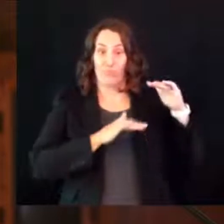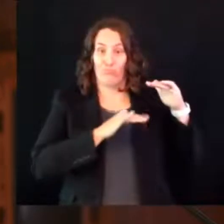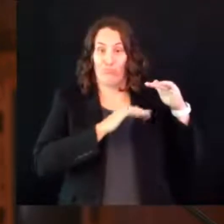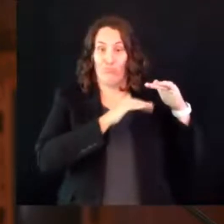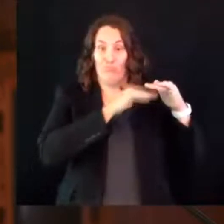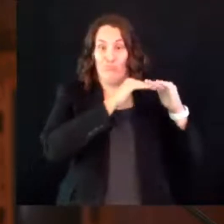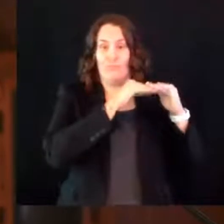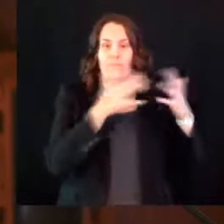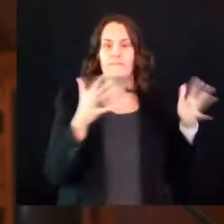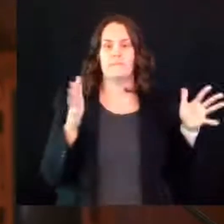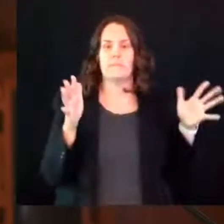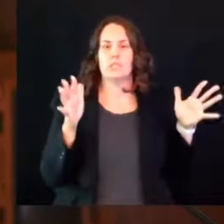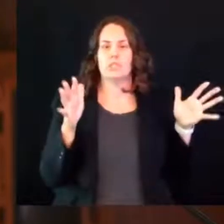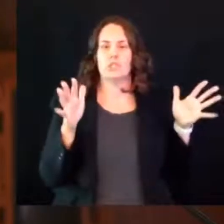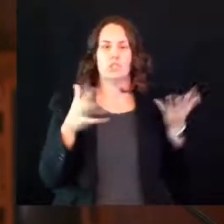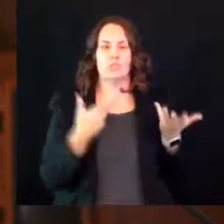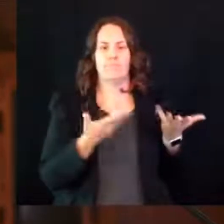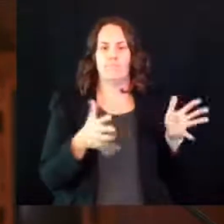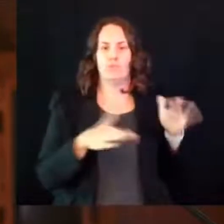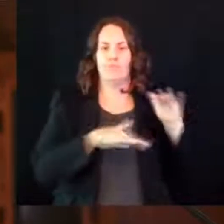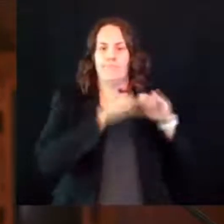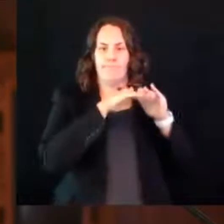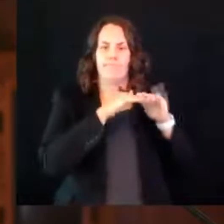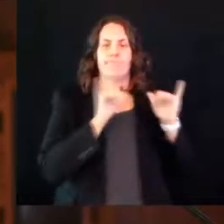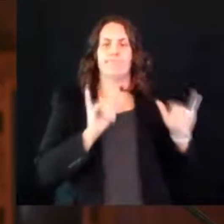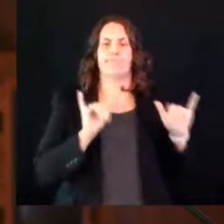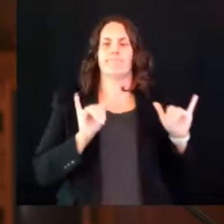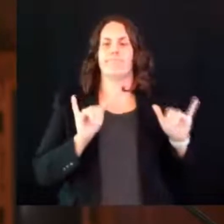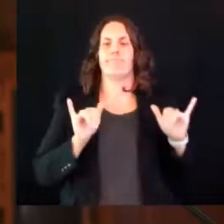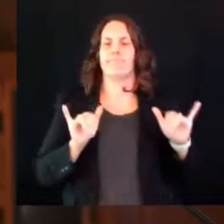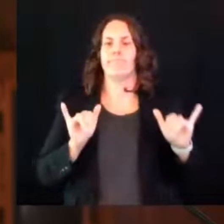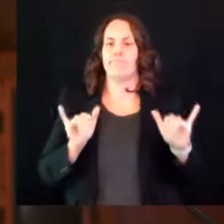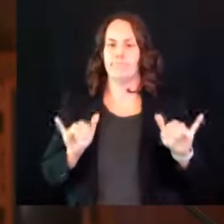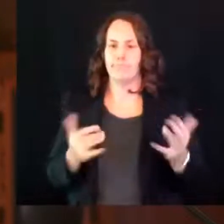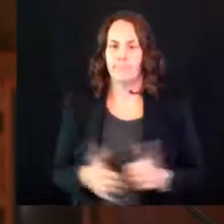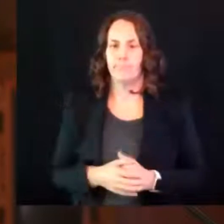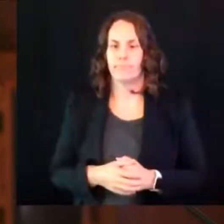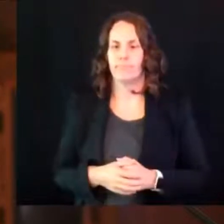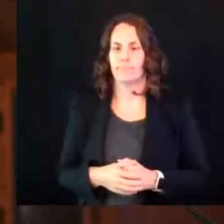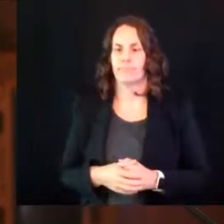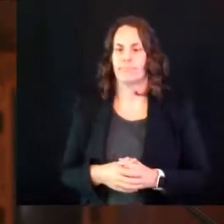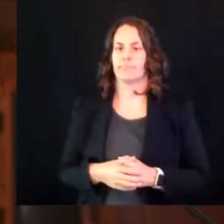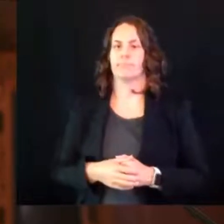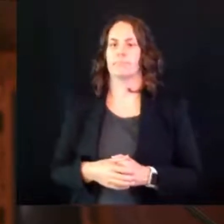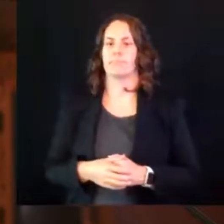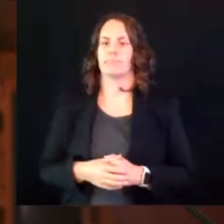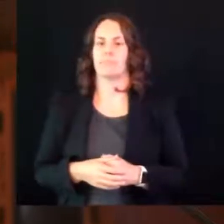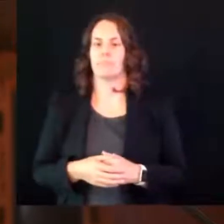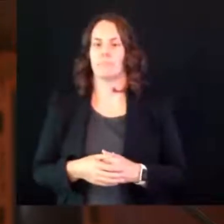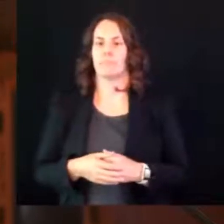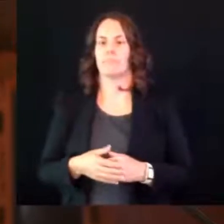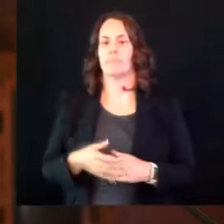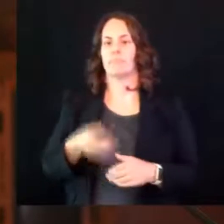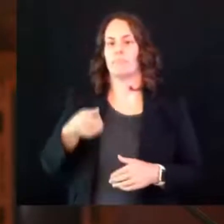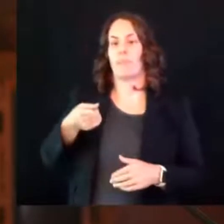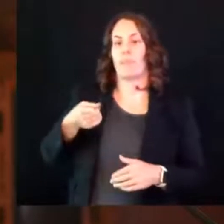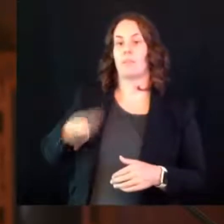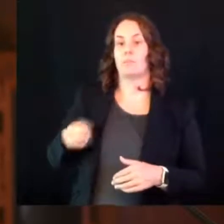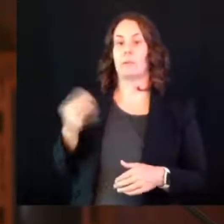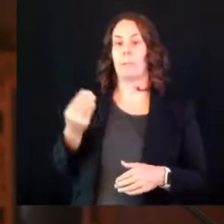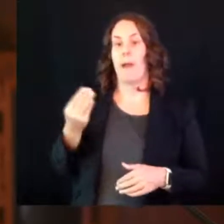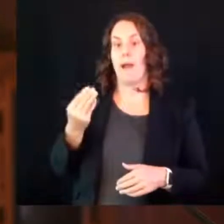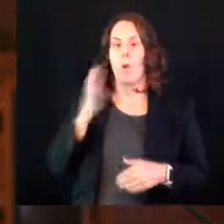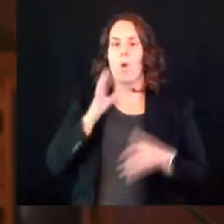contact tracers starting on Monday, and we will continue to hire at least to a marker of